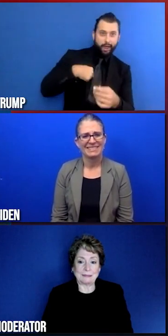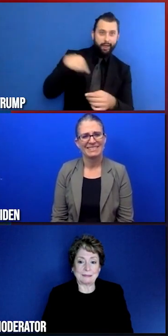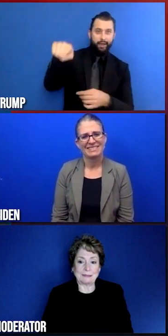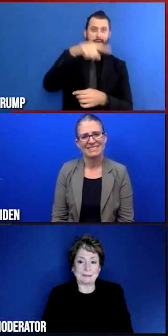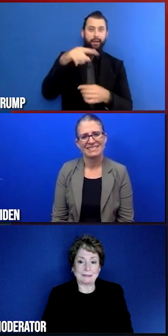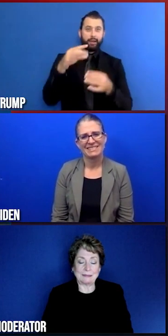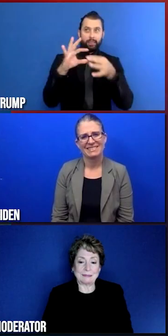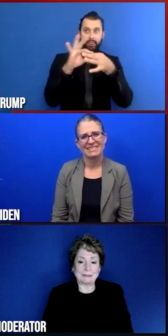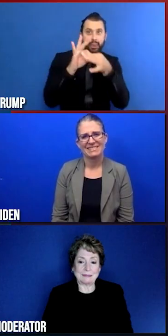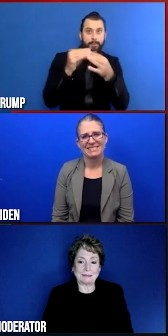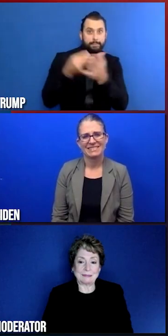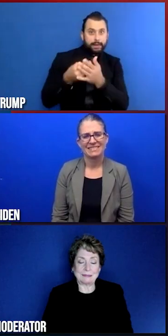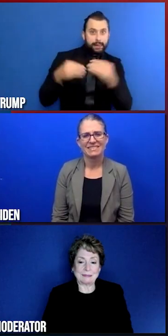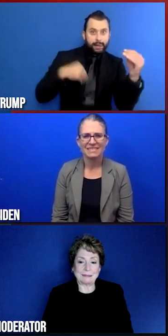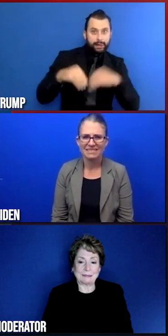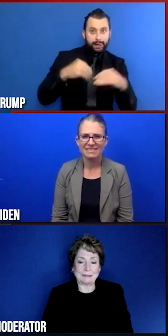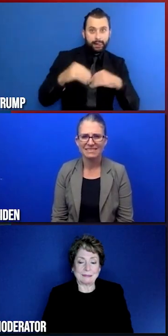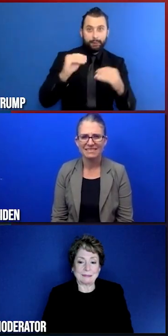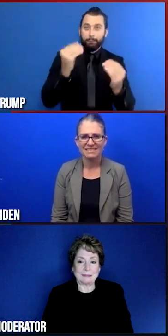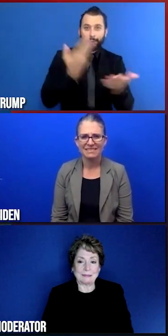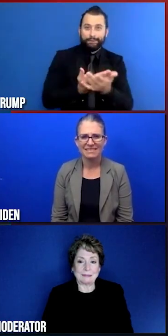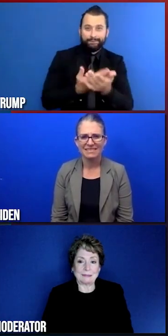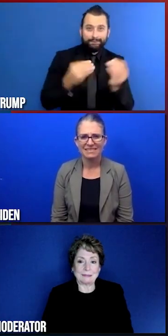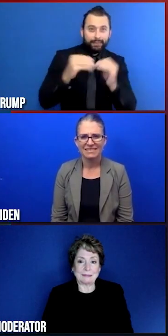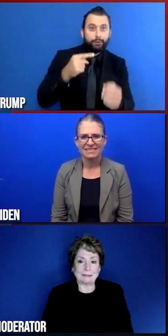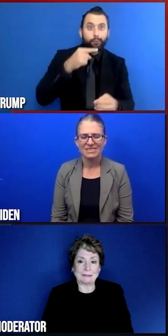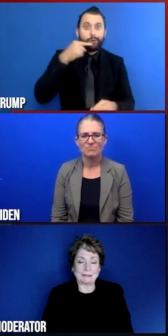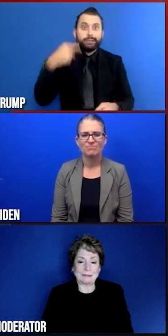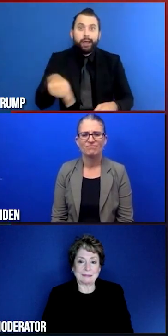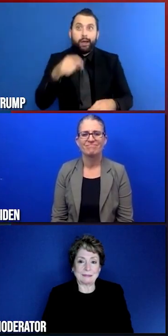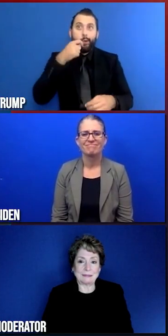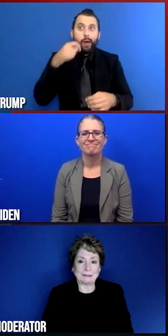statement that we have to give 10%